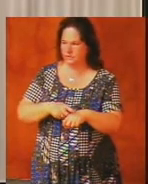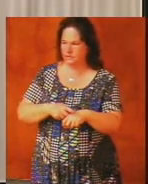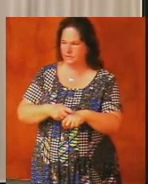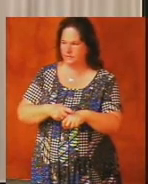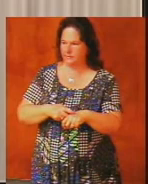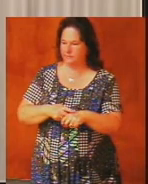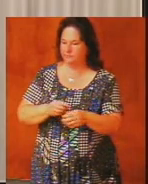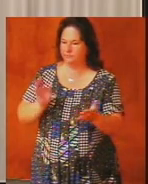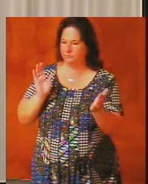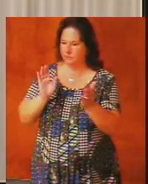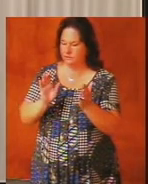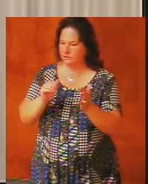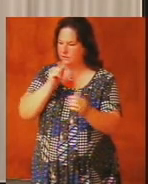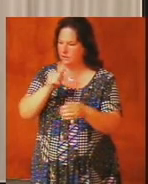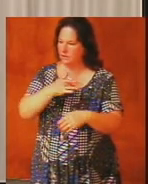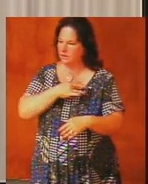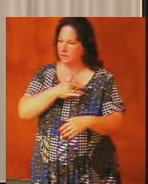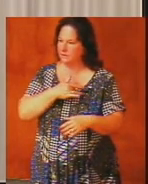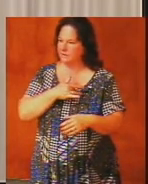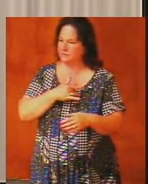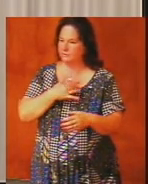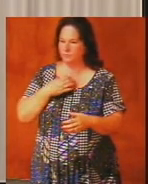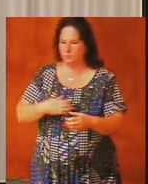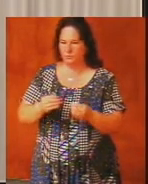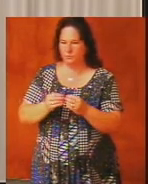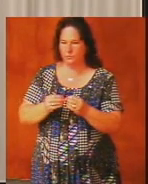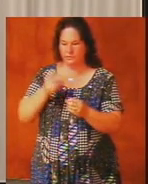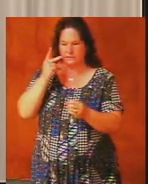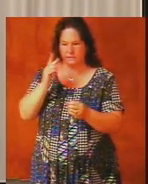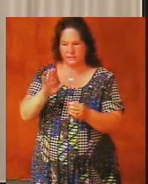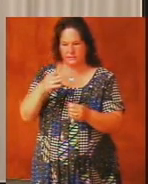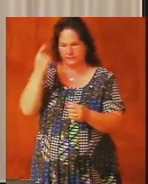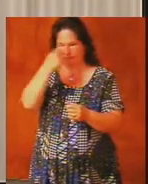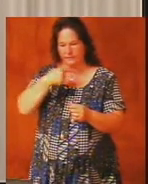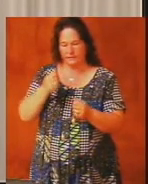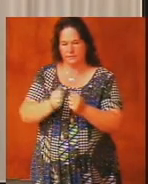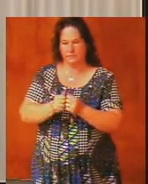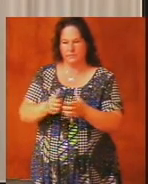in heart, endeavored more eagerly to see your face with great desire.